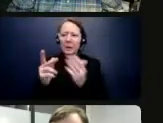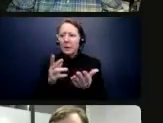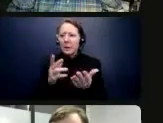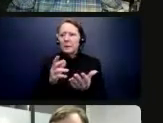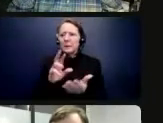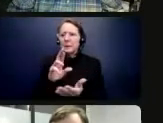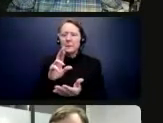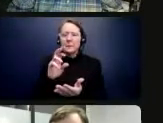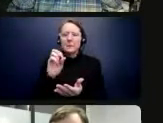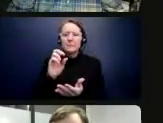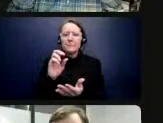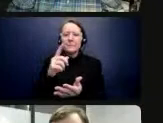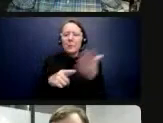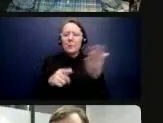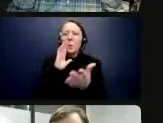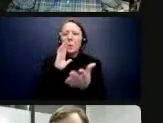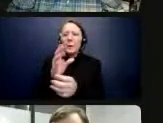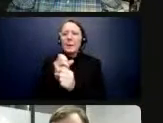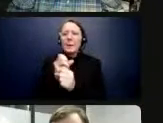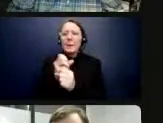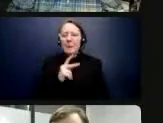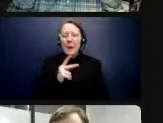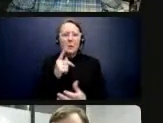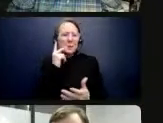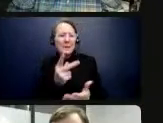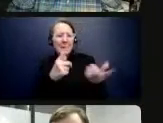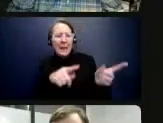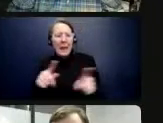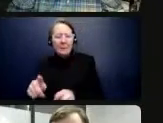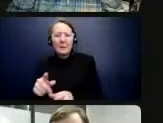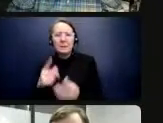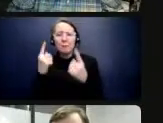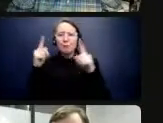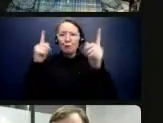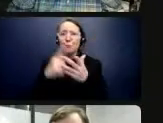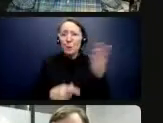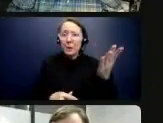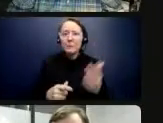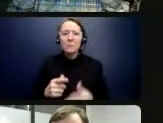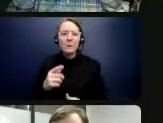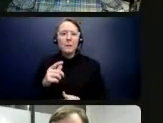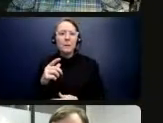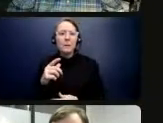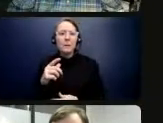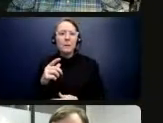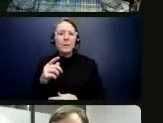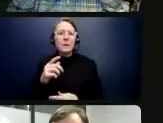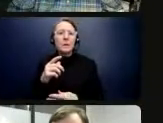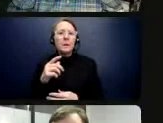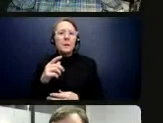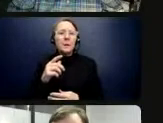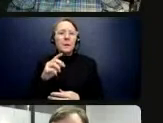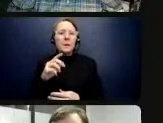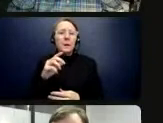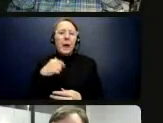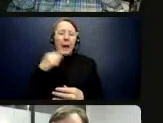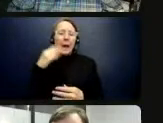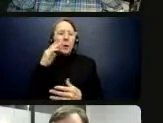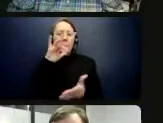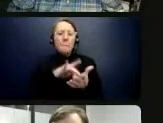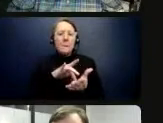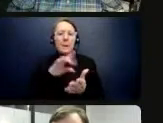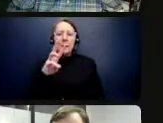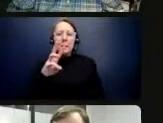pieces you suggested? With the Navigation Center, I know the community partner, the Mid-Willamette Valley Community Action Agency, is also at